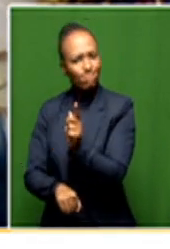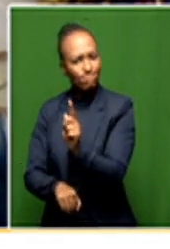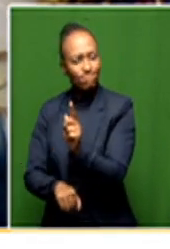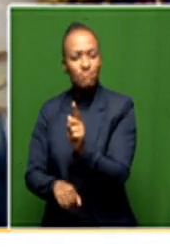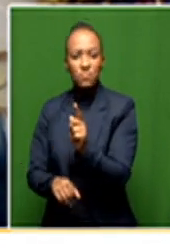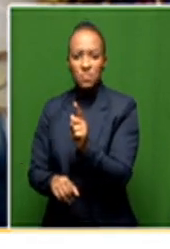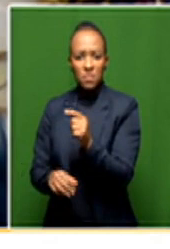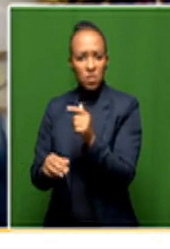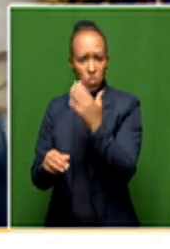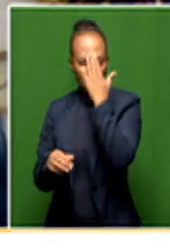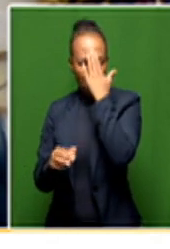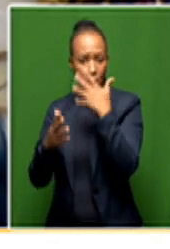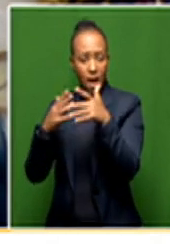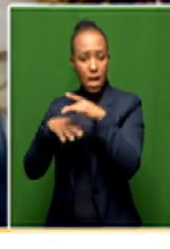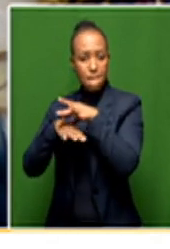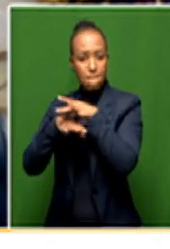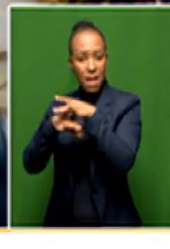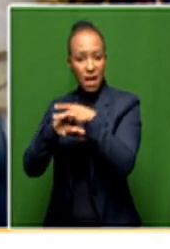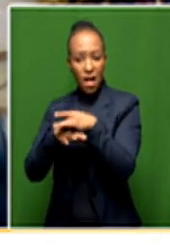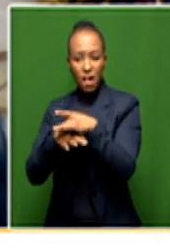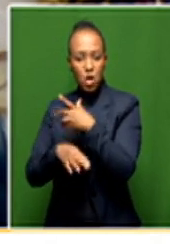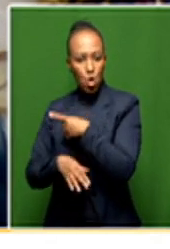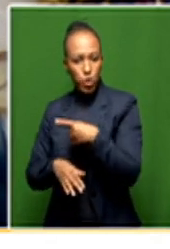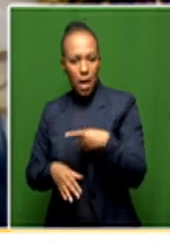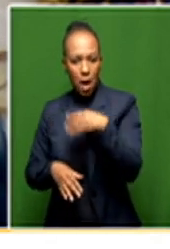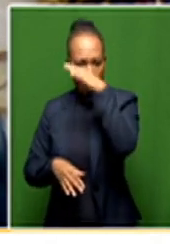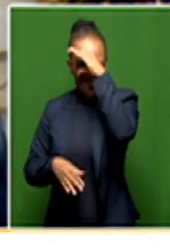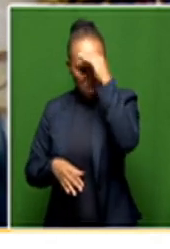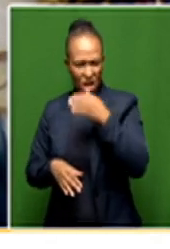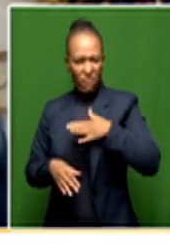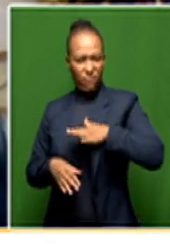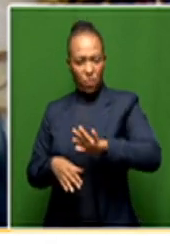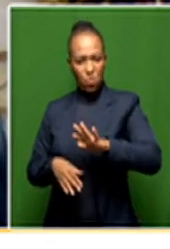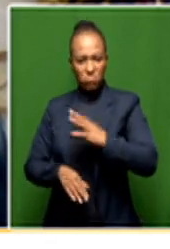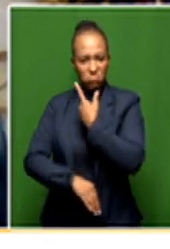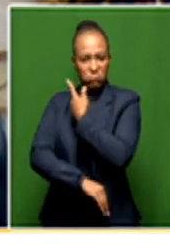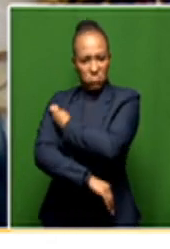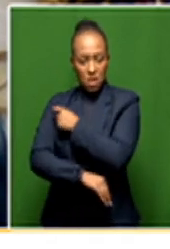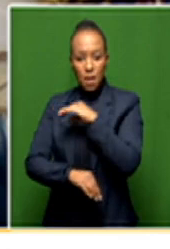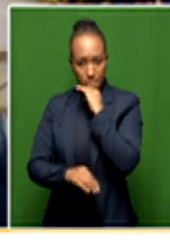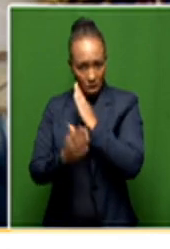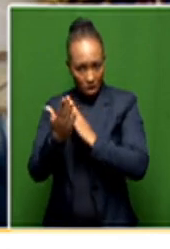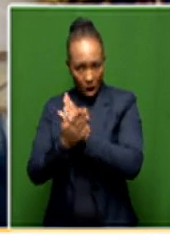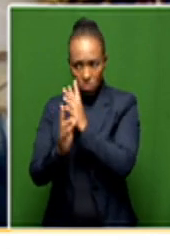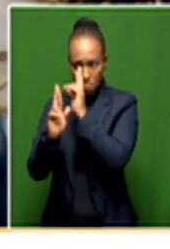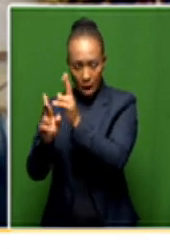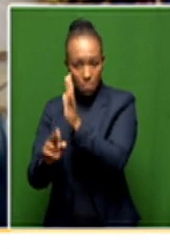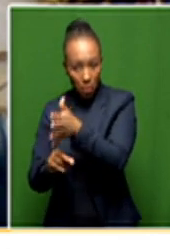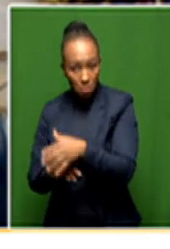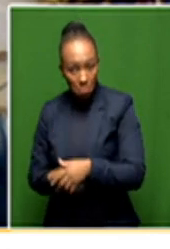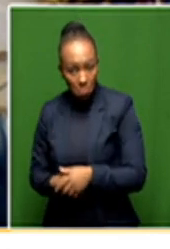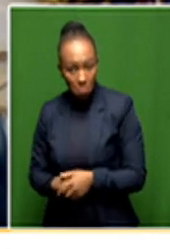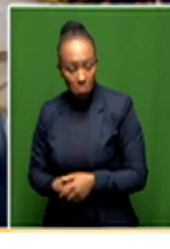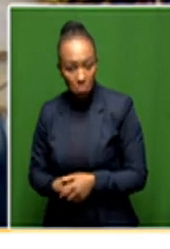know, any medical professionals that do not want to take this vaccine, and their rights obviously will be respected if they don't want to take it.